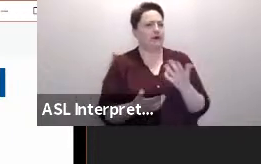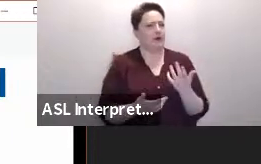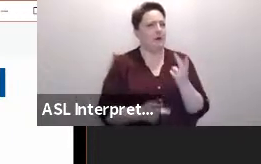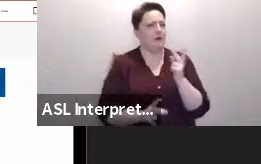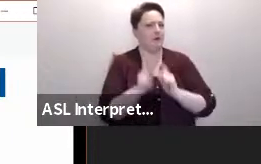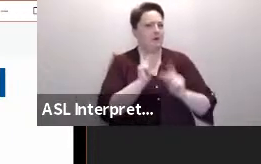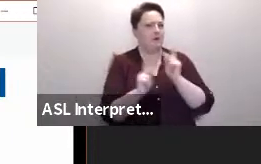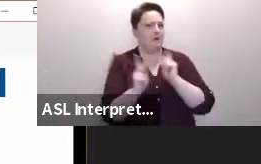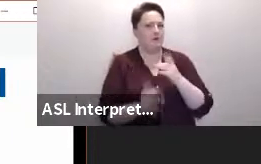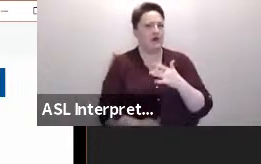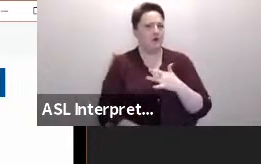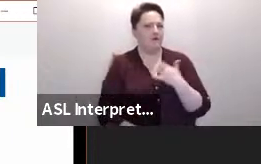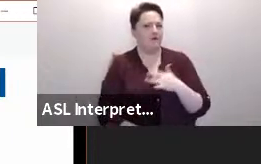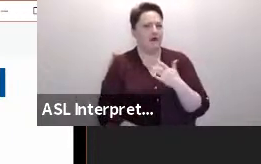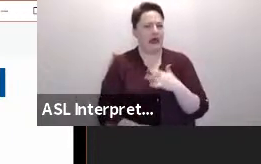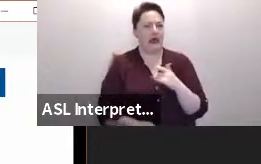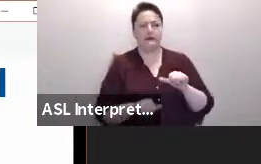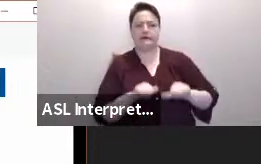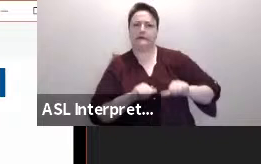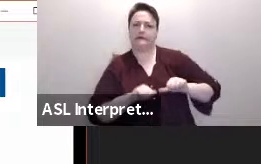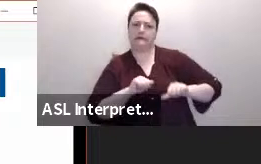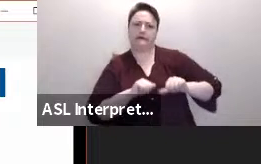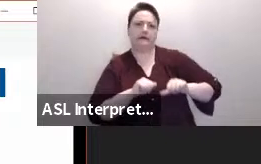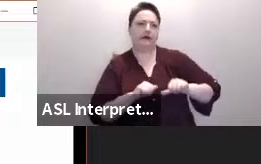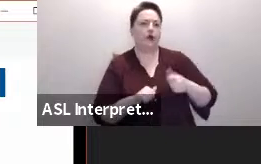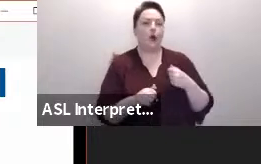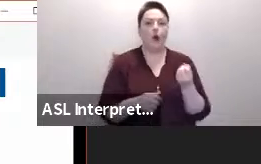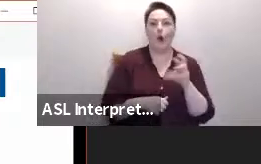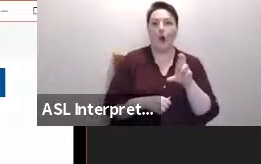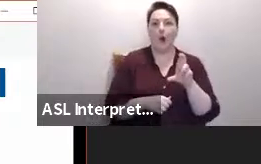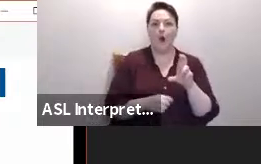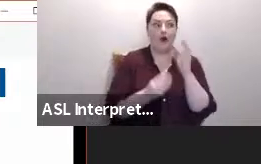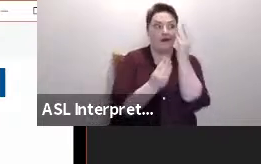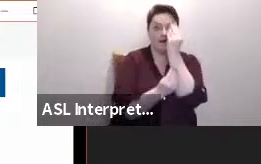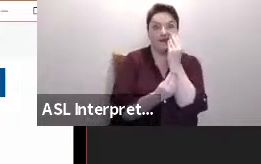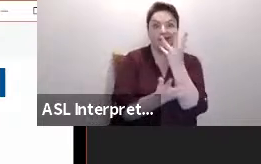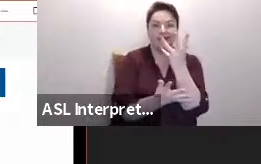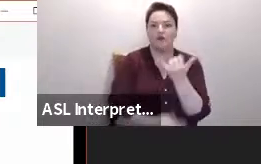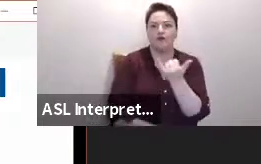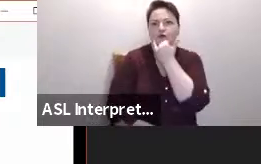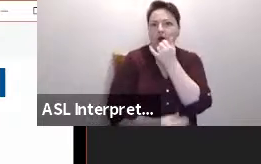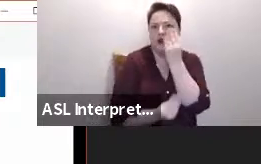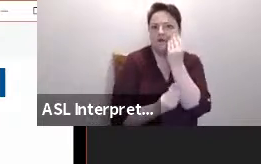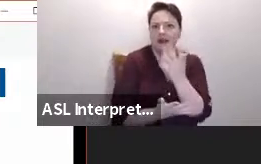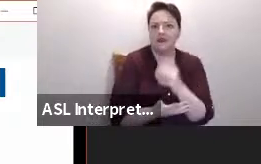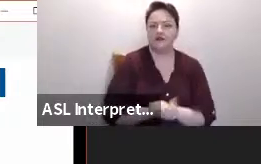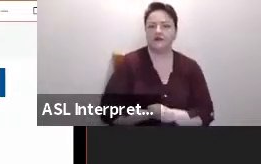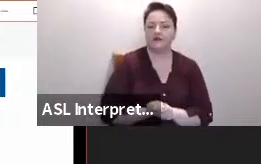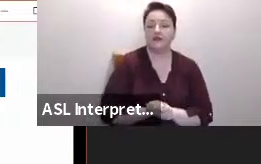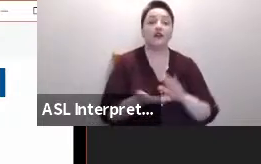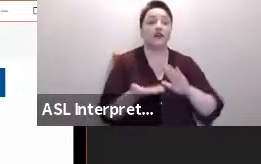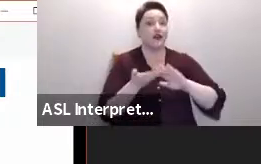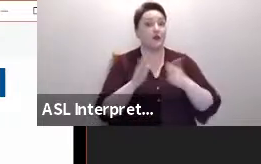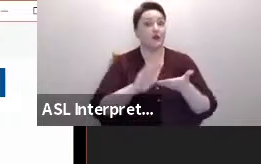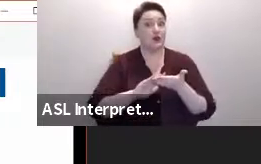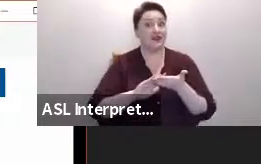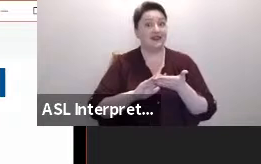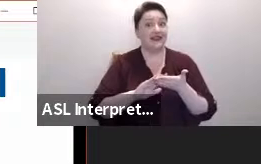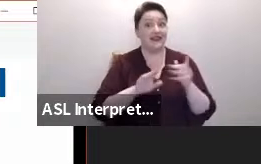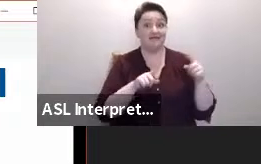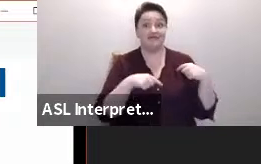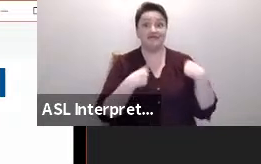of misinformation that's out there. And in talking to the community, we've been engaging the community the last 3 or so